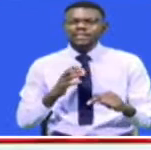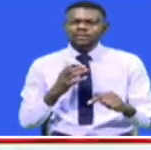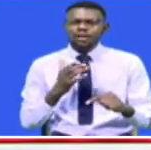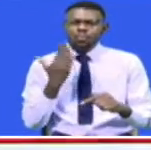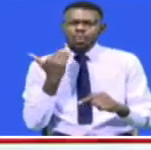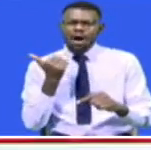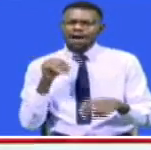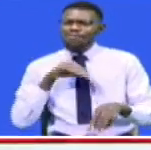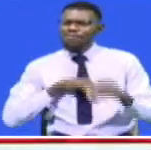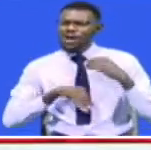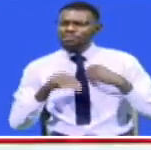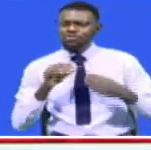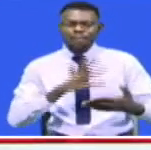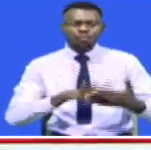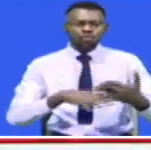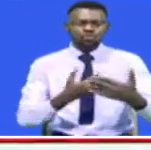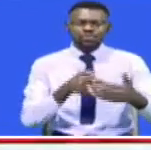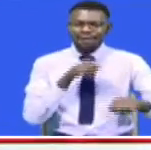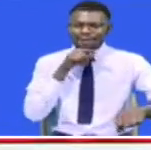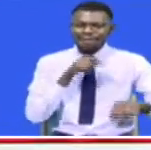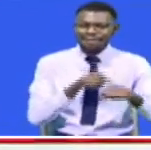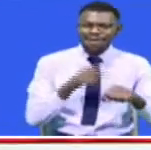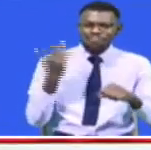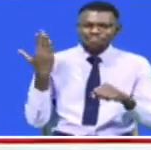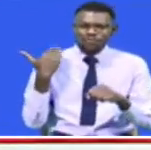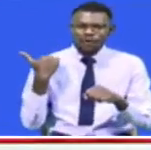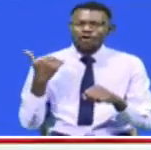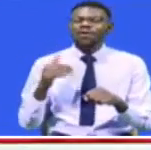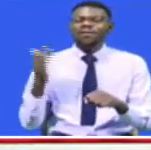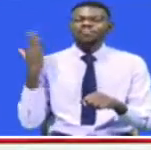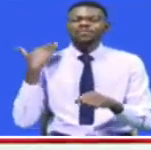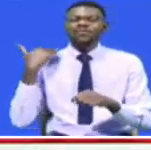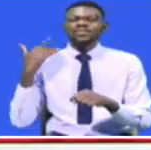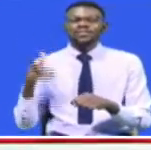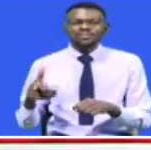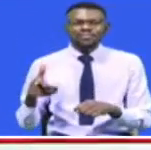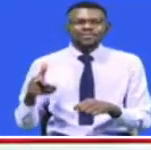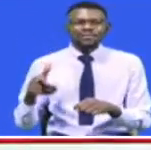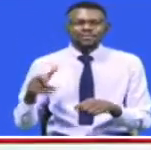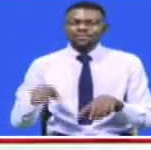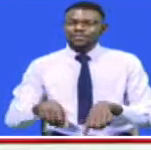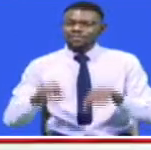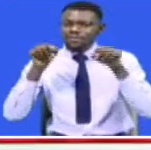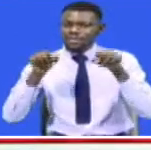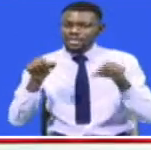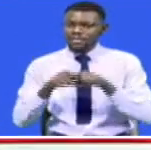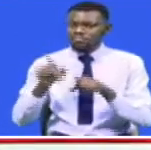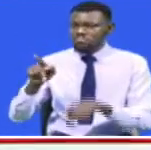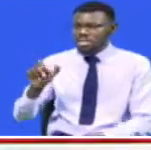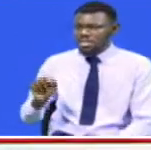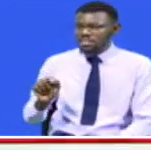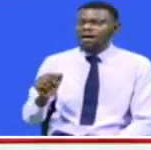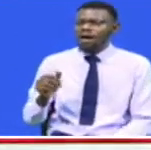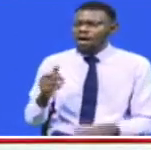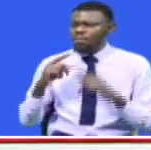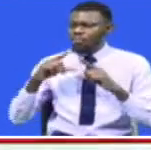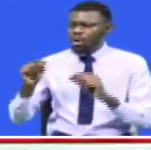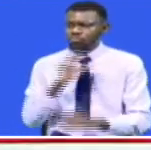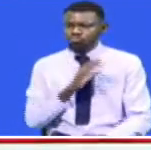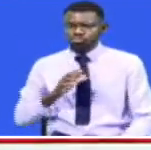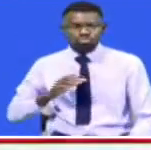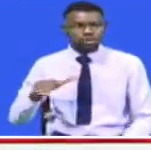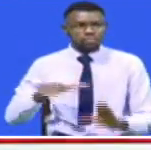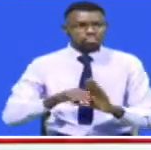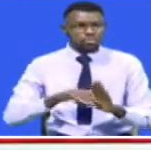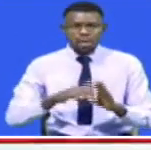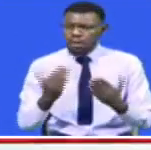deal. Former Principal Secretary Josephine Moreau and former KEMSA board chair Daniel Rono told committee members that they are